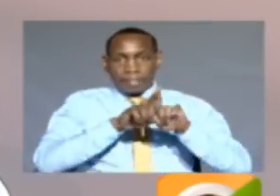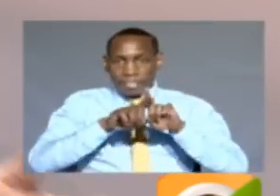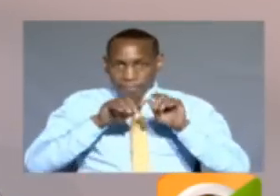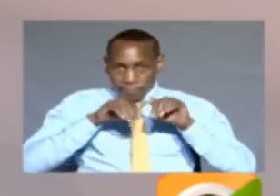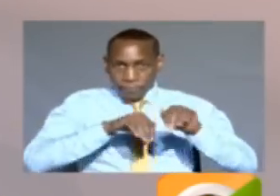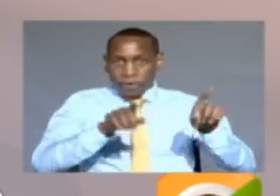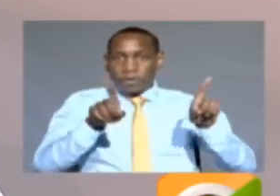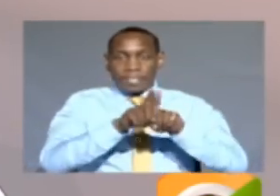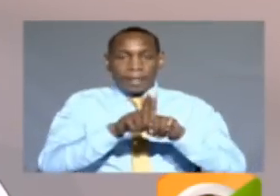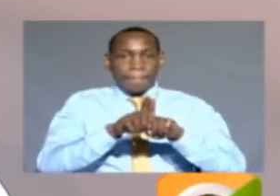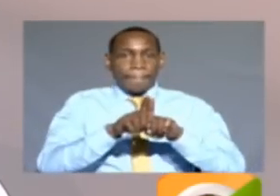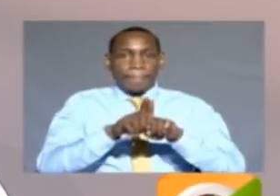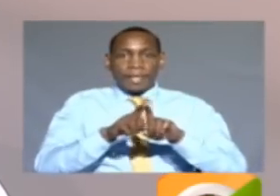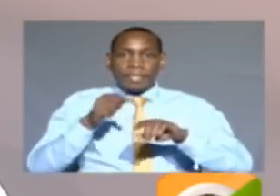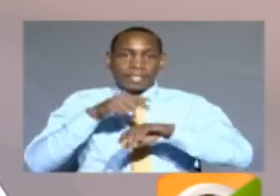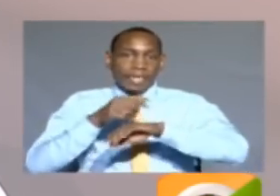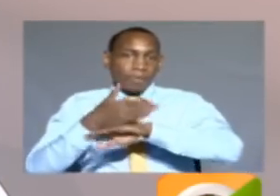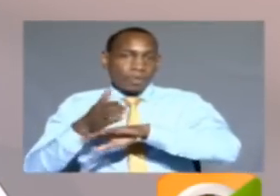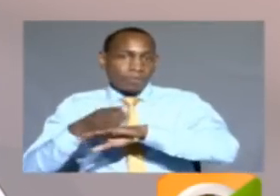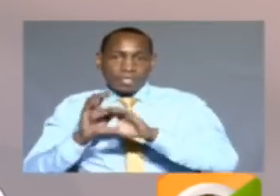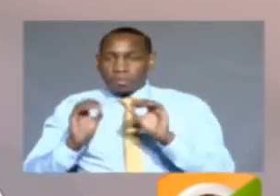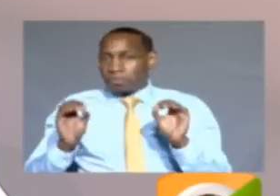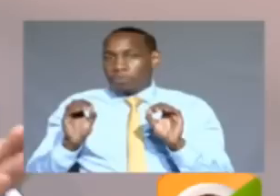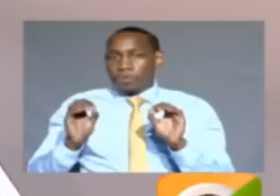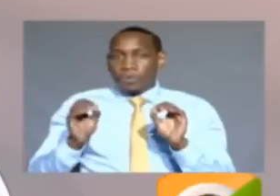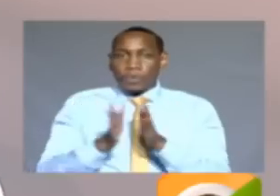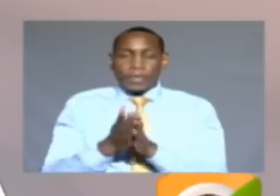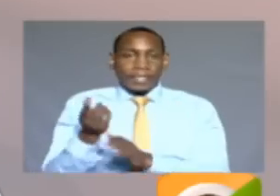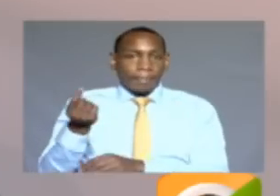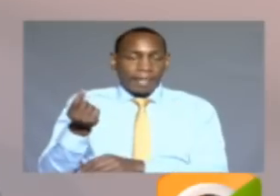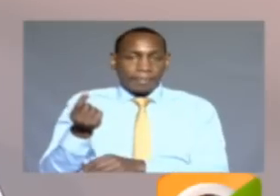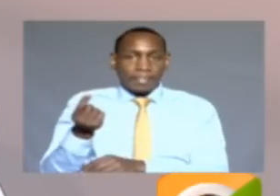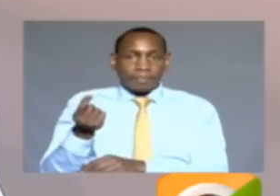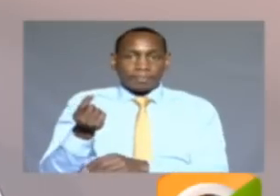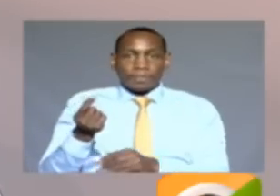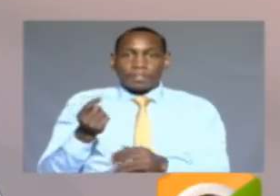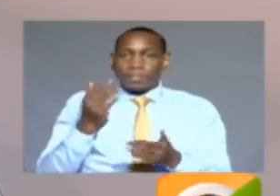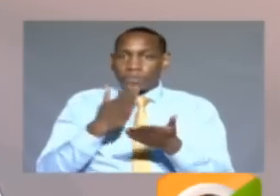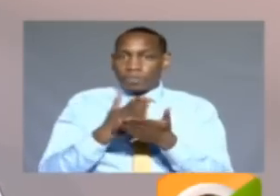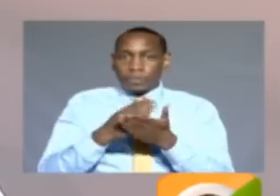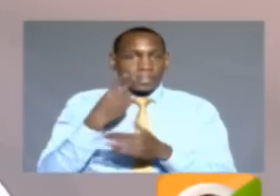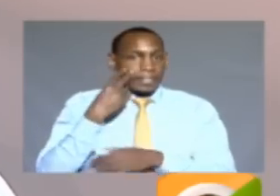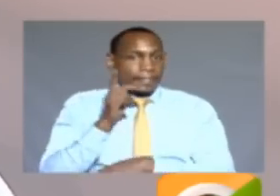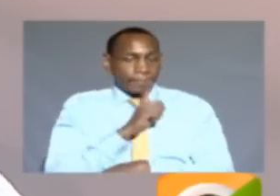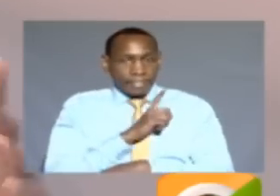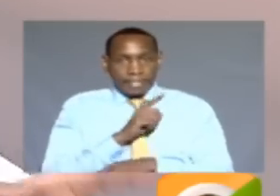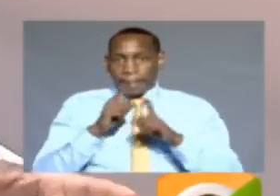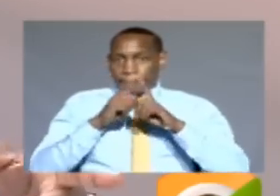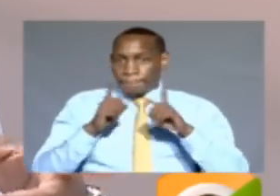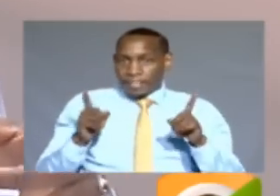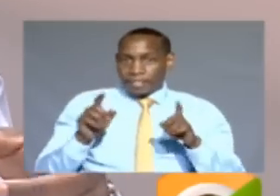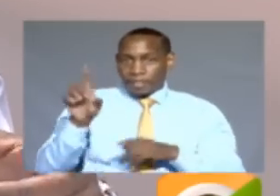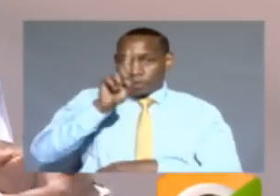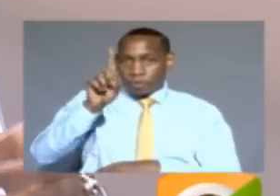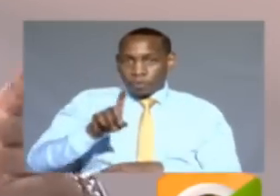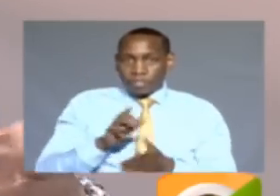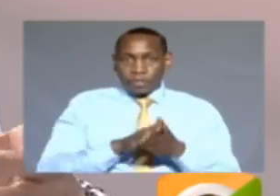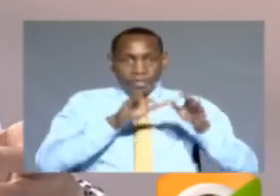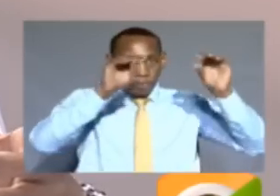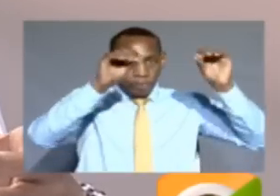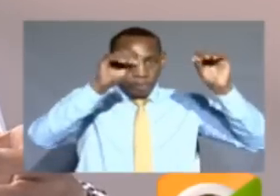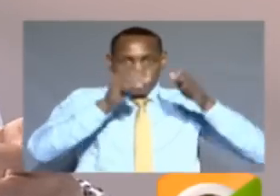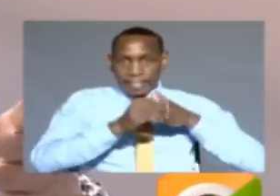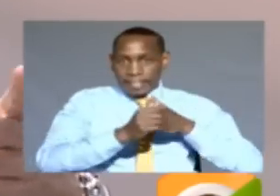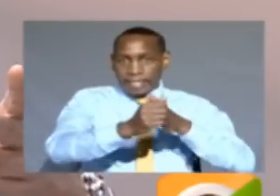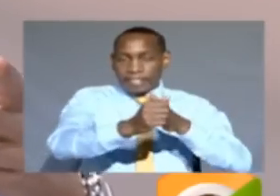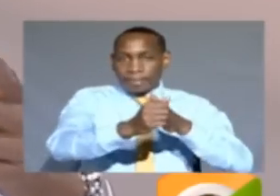that and stop wasting national time and money, as we have clearly seen? But I think on the question of the quality of